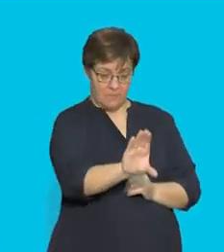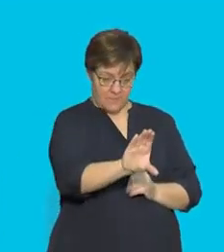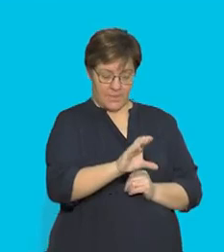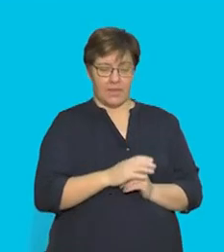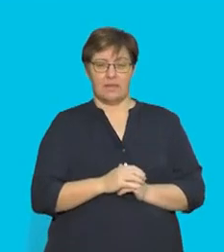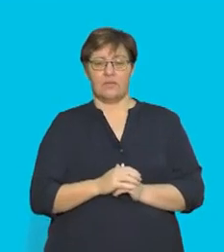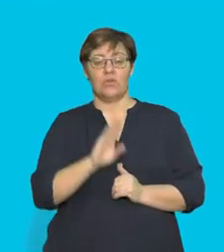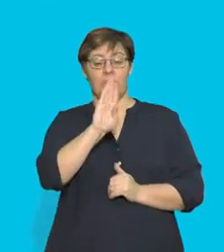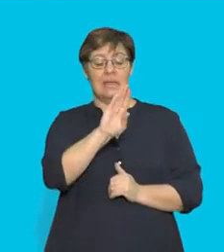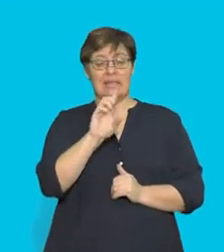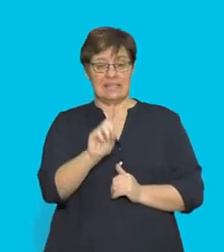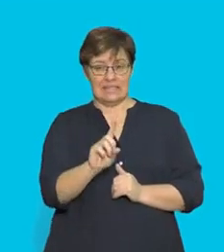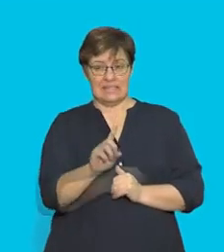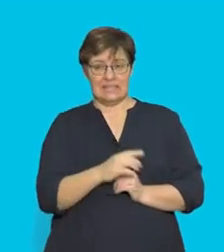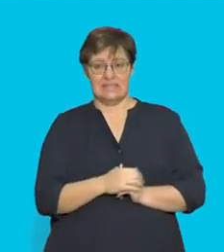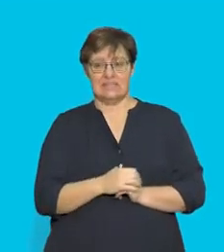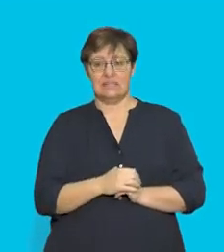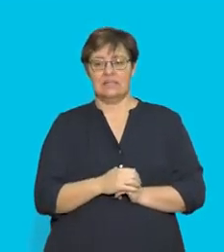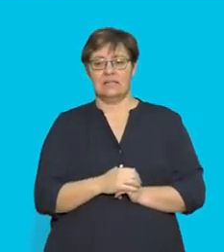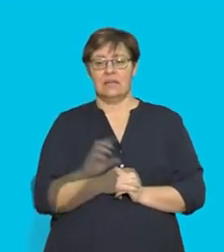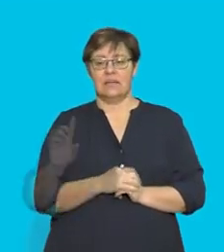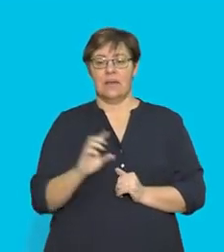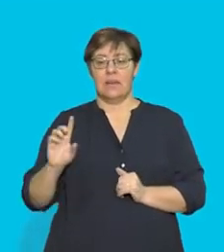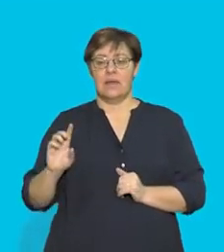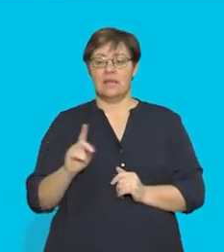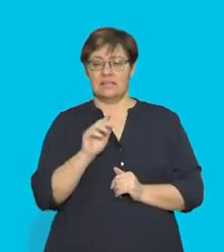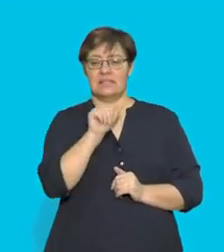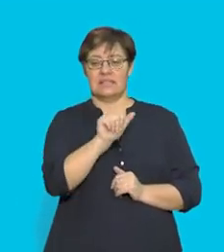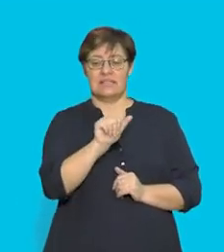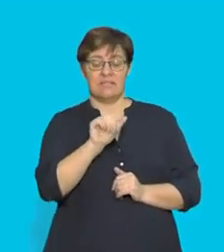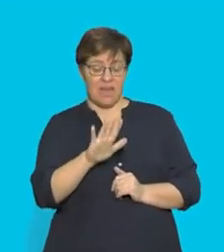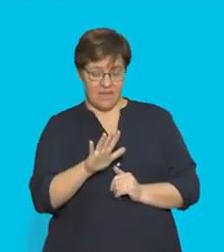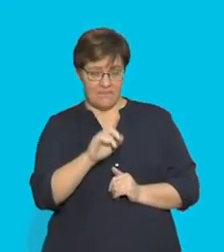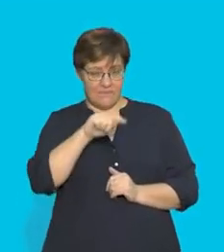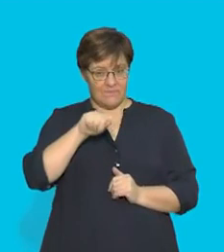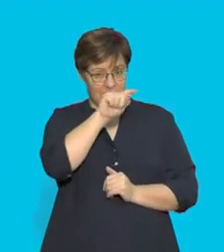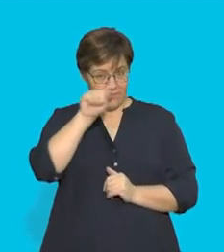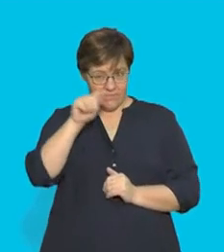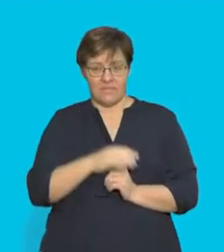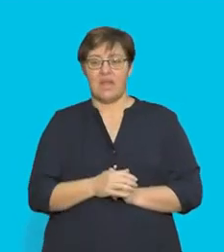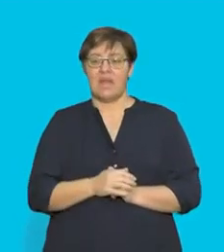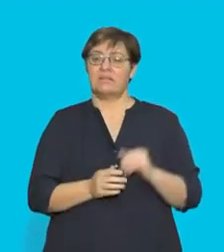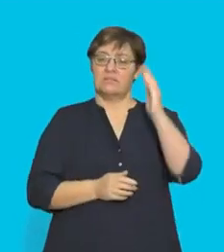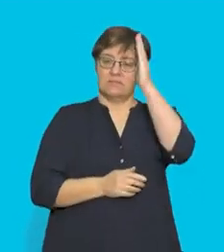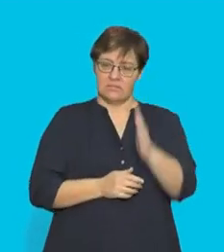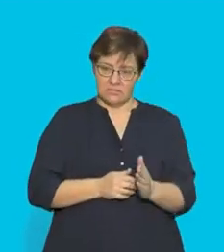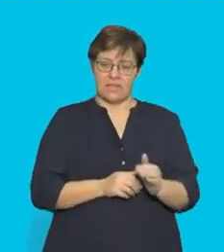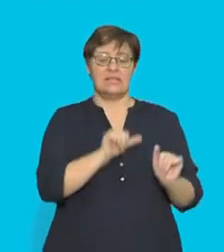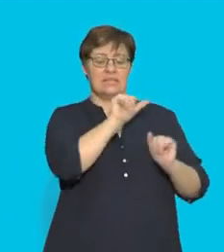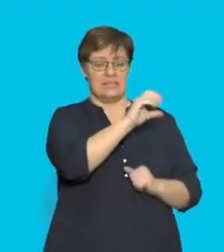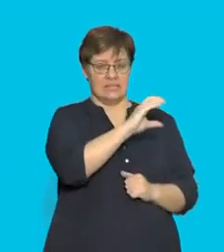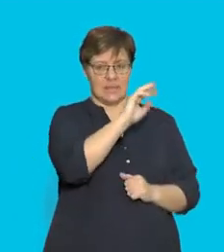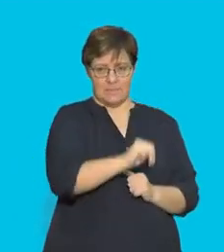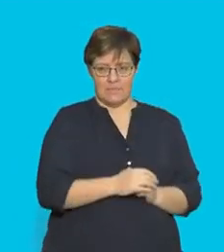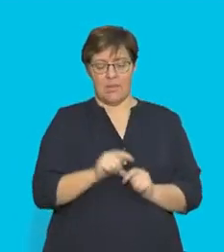Okay, so BD is root of 65, and here's our right angle triangle, and DH is 6